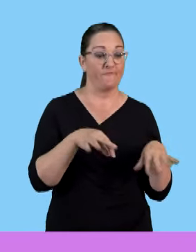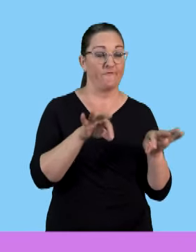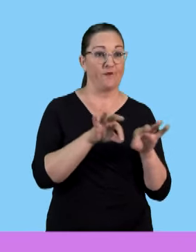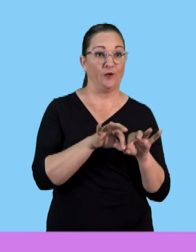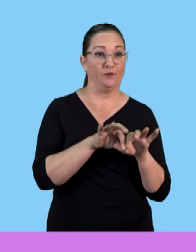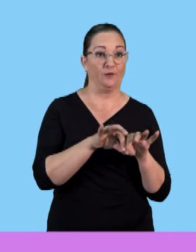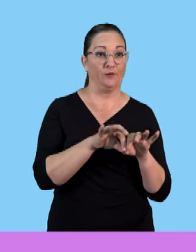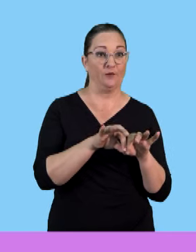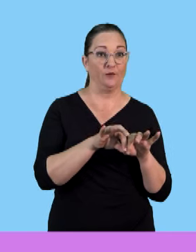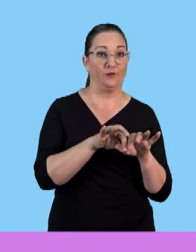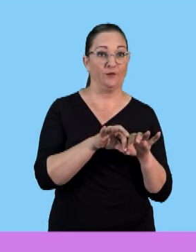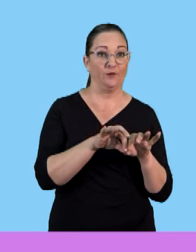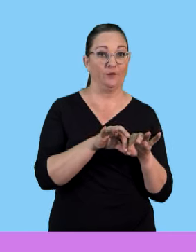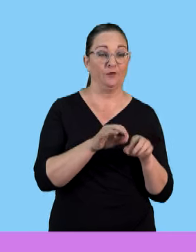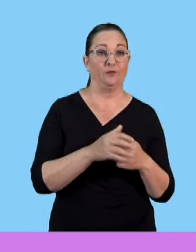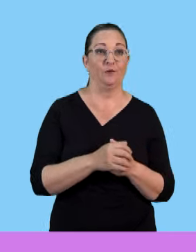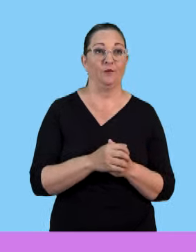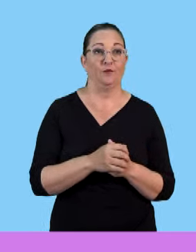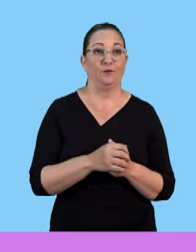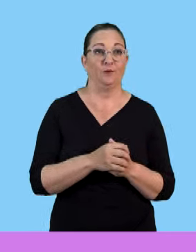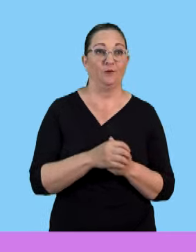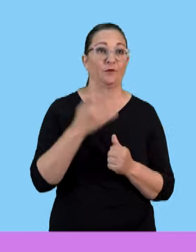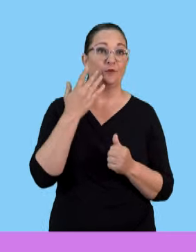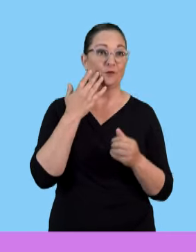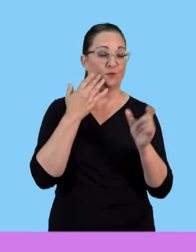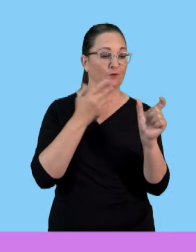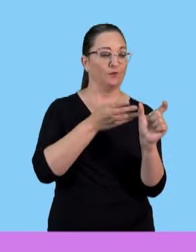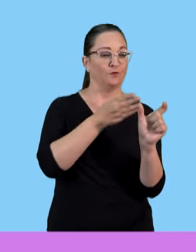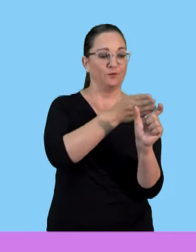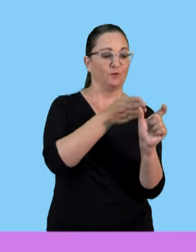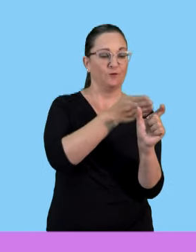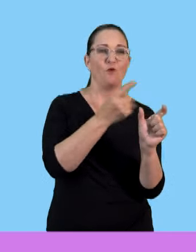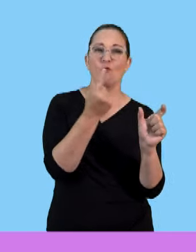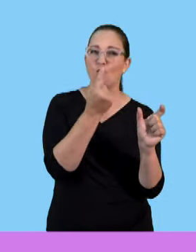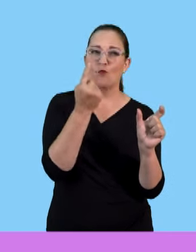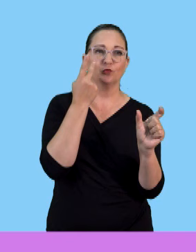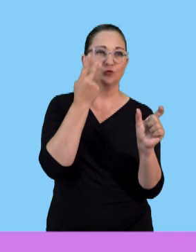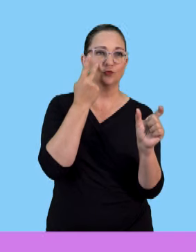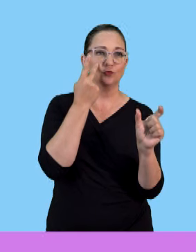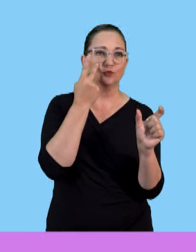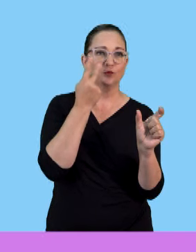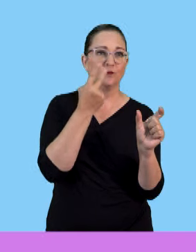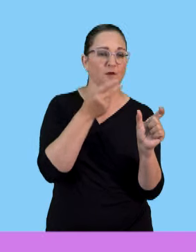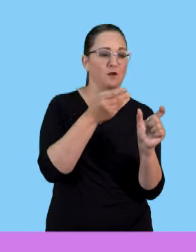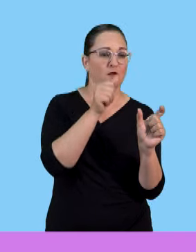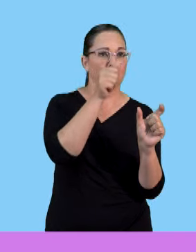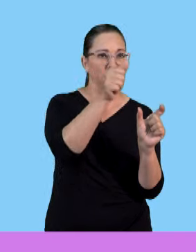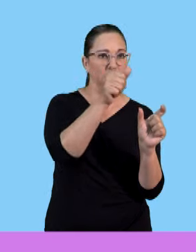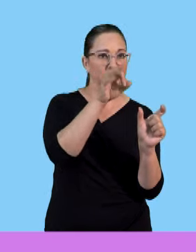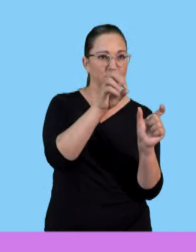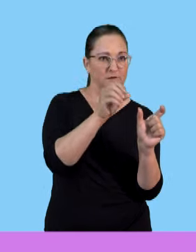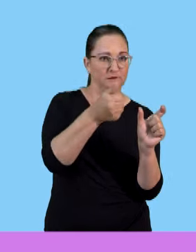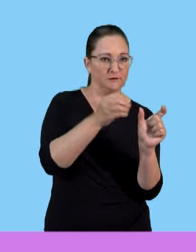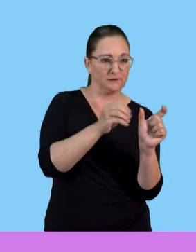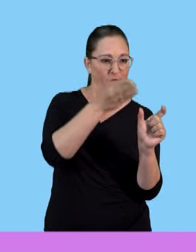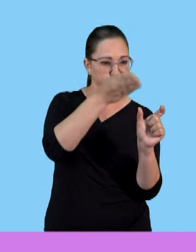the values on your right when you work with your sliding scale, meaning you are going to be looking at these